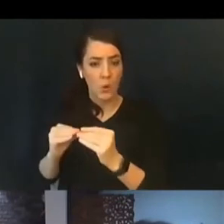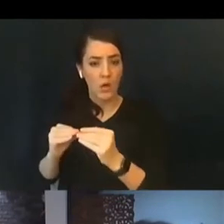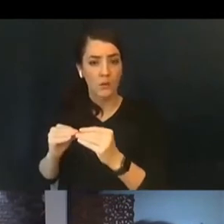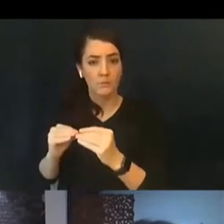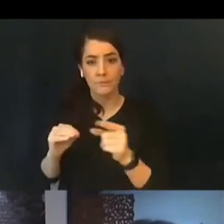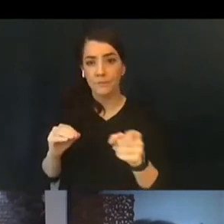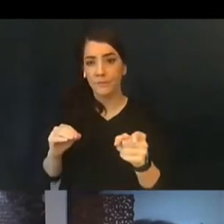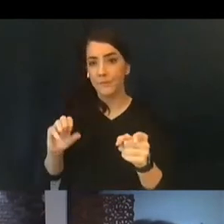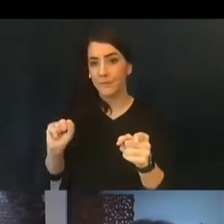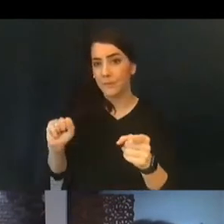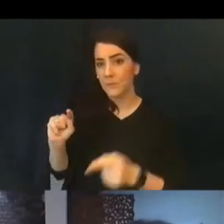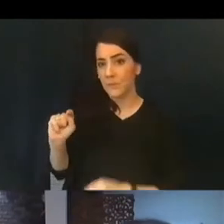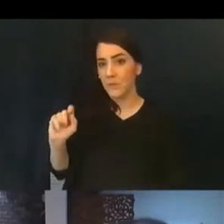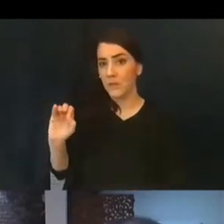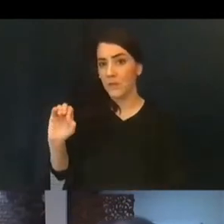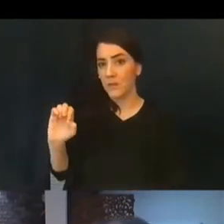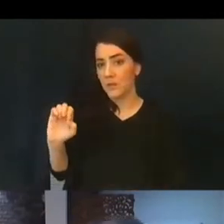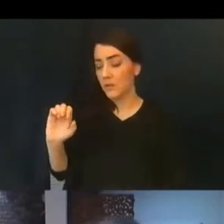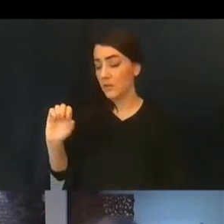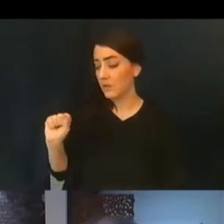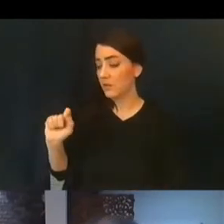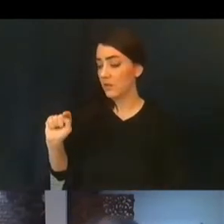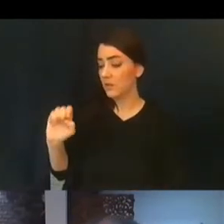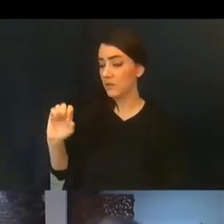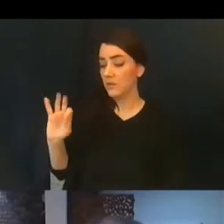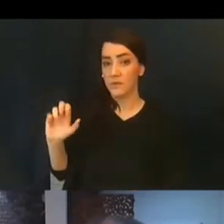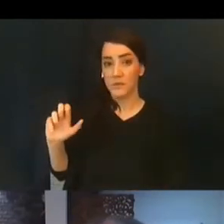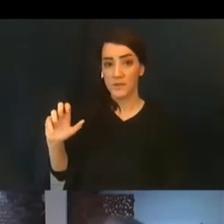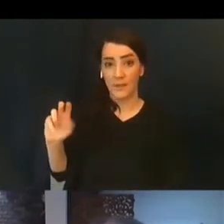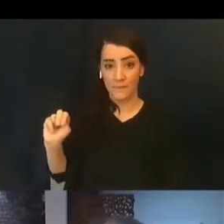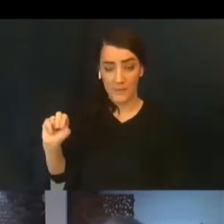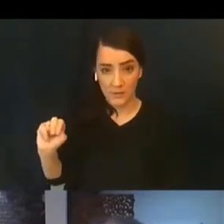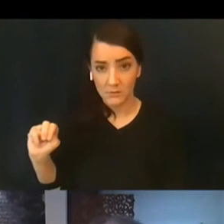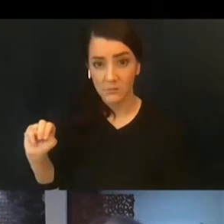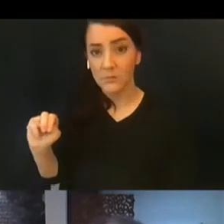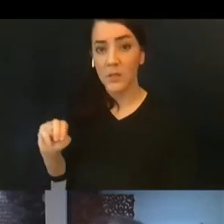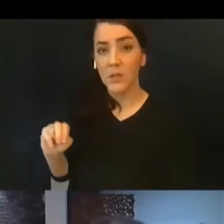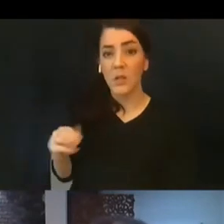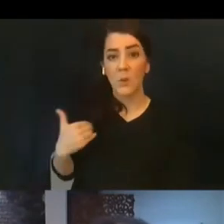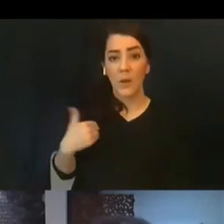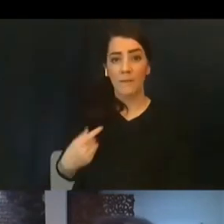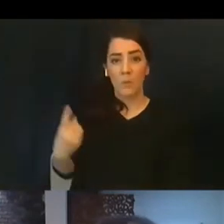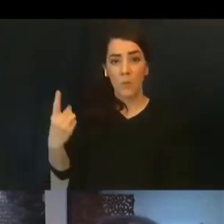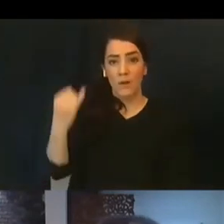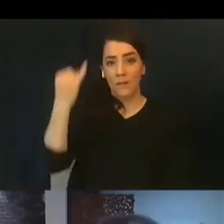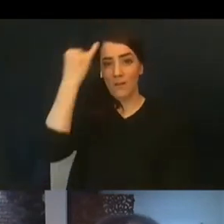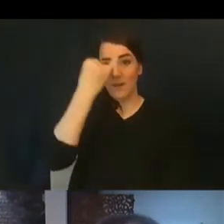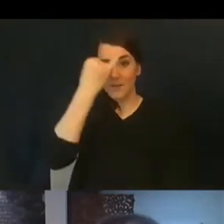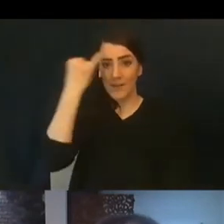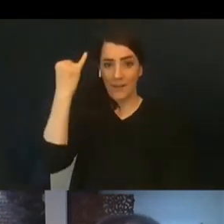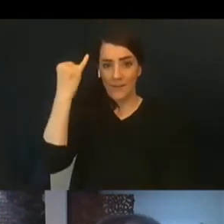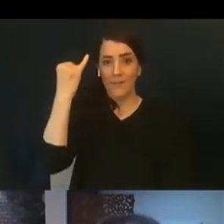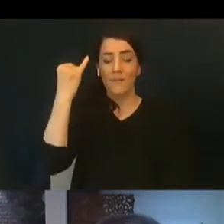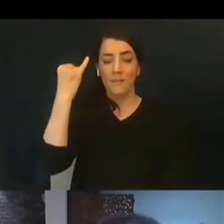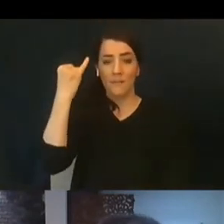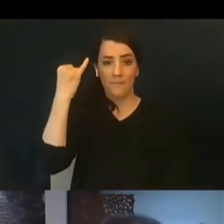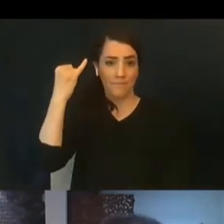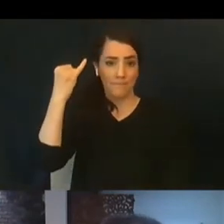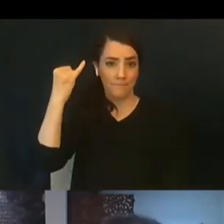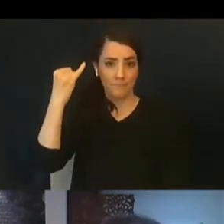probably is aware of, Andrea Graziosi, an Italian scholar who has